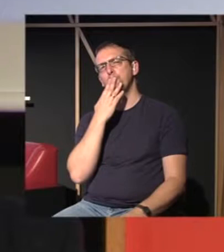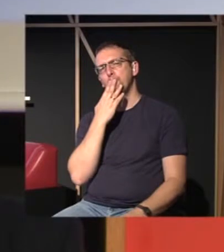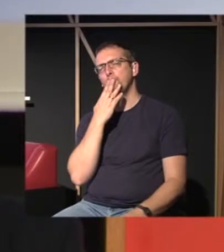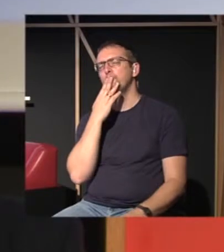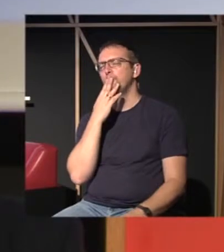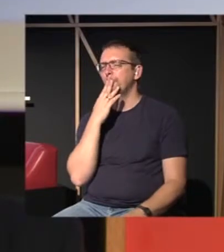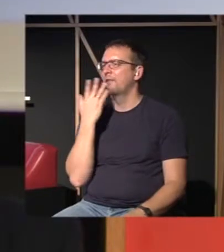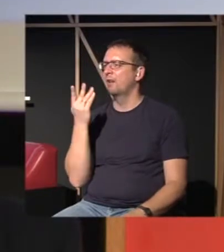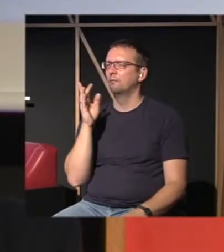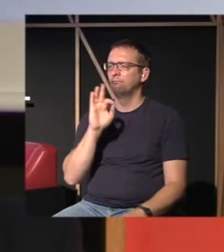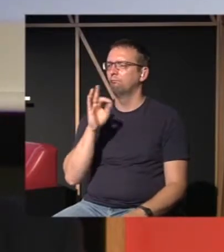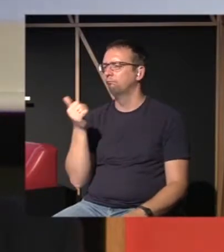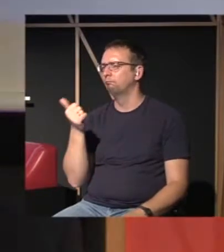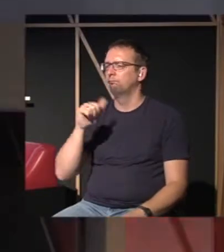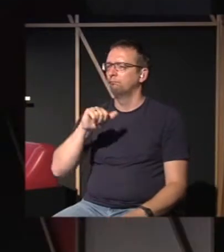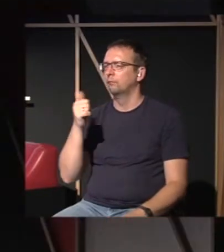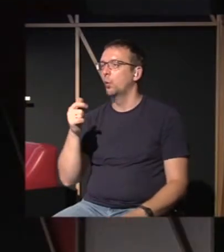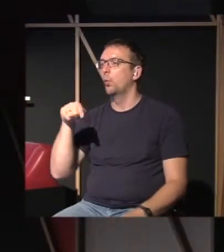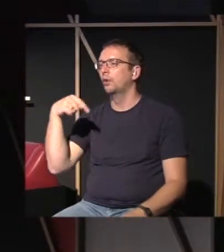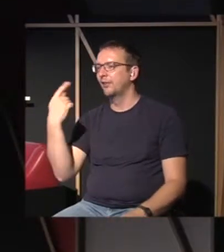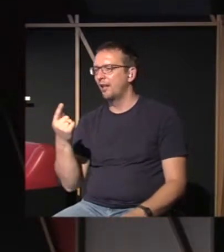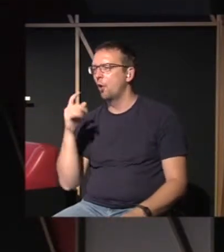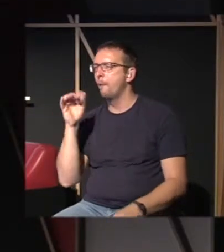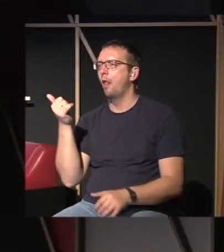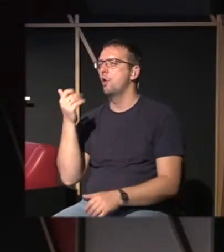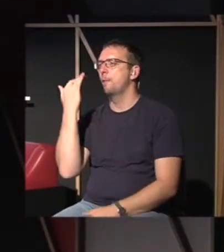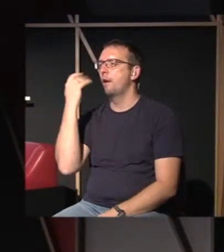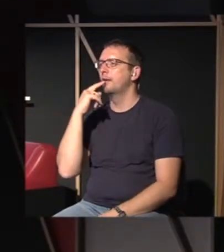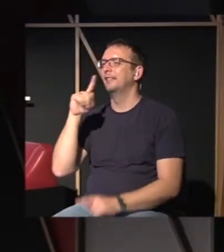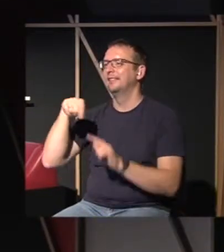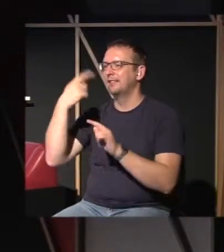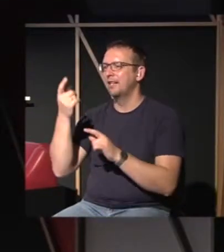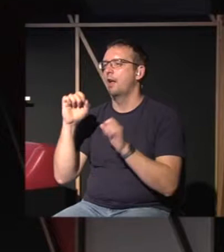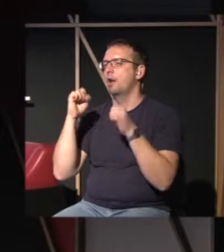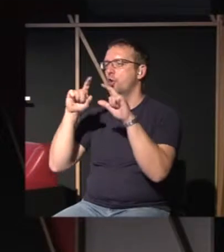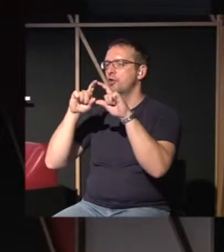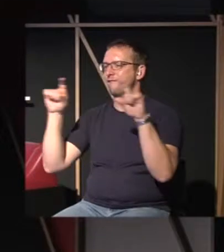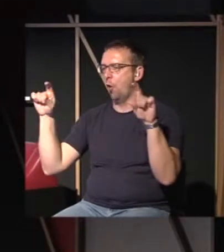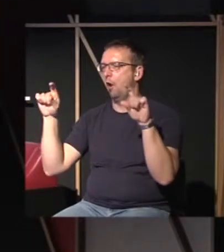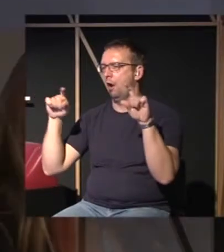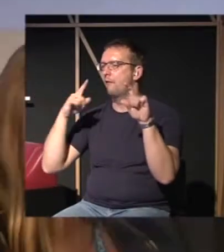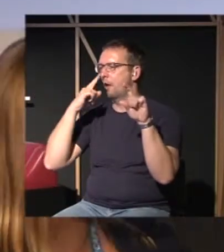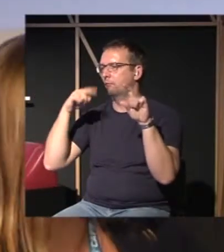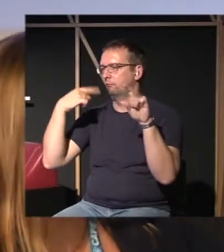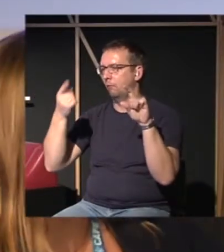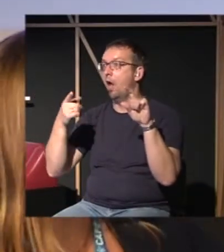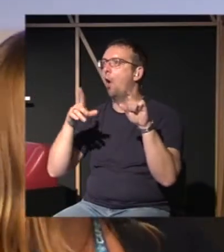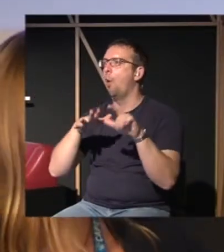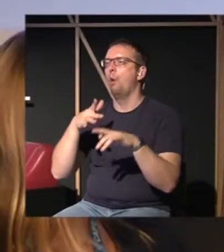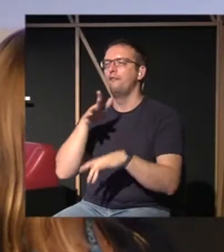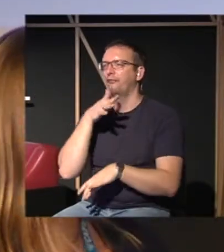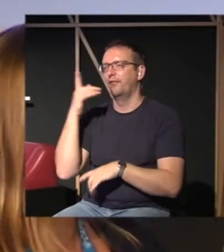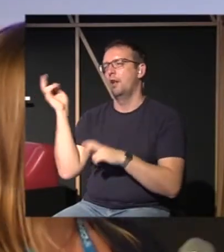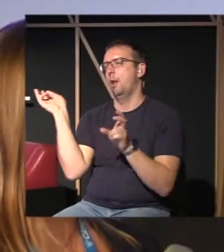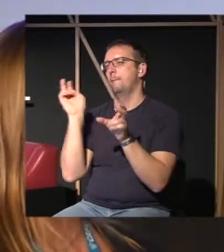of our club. You definitely are doing something right. Thank you very much, Beverly. Elena, I'm going to turn to you now. You're the newly